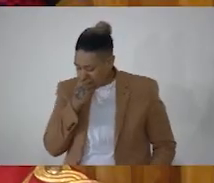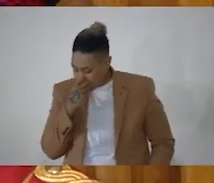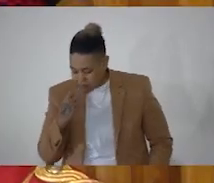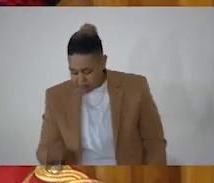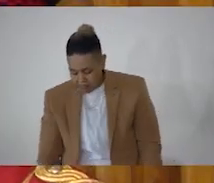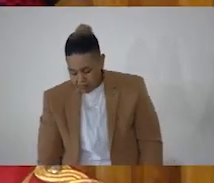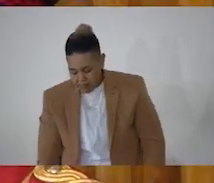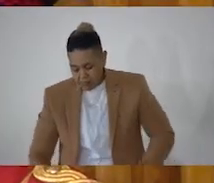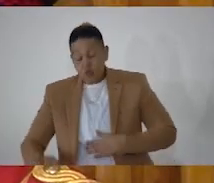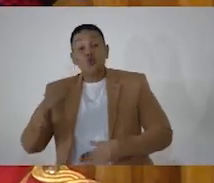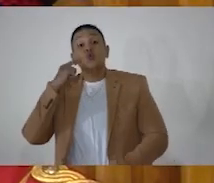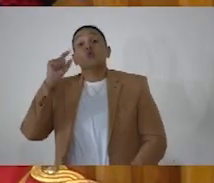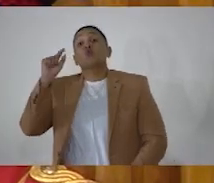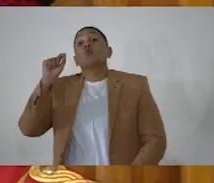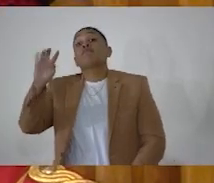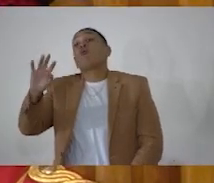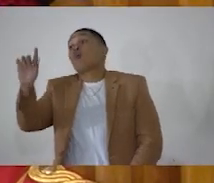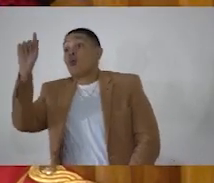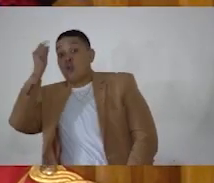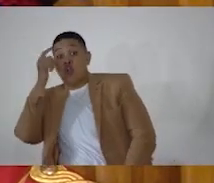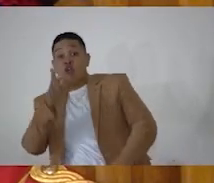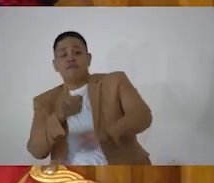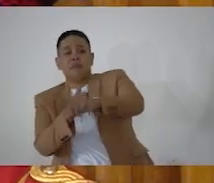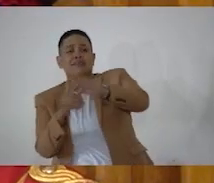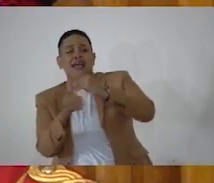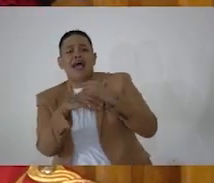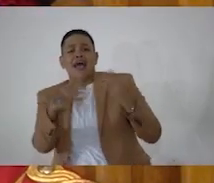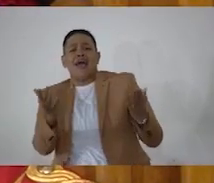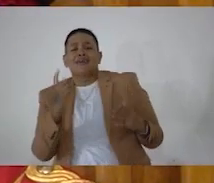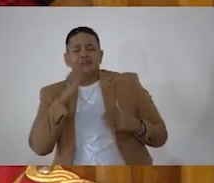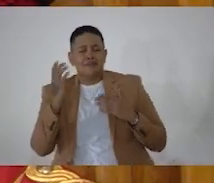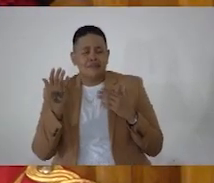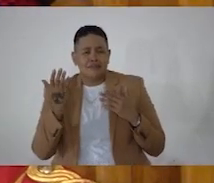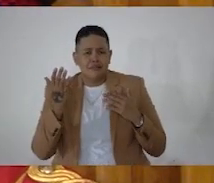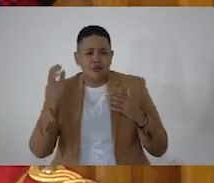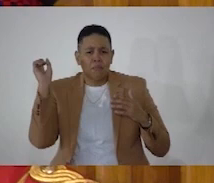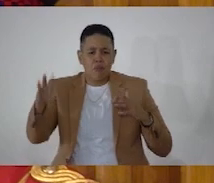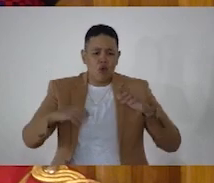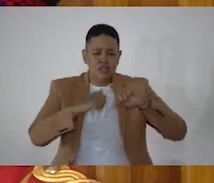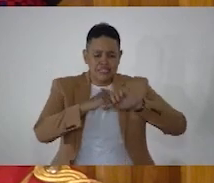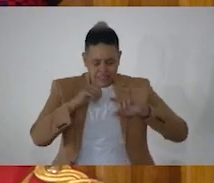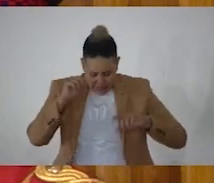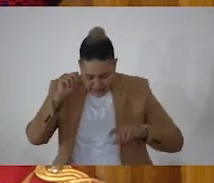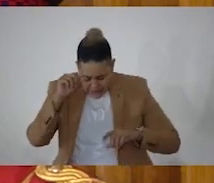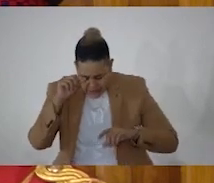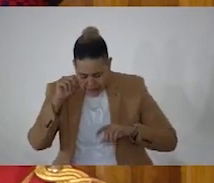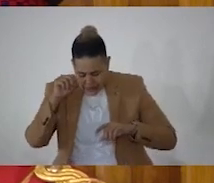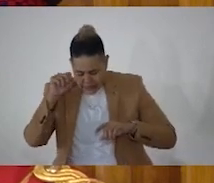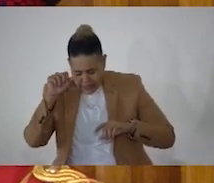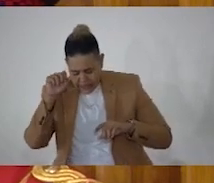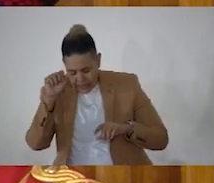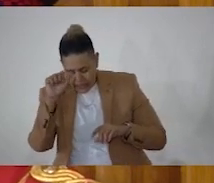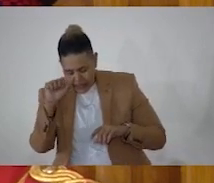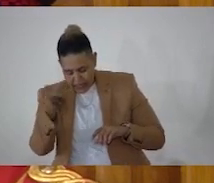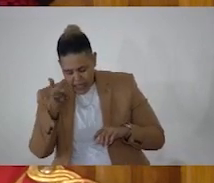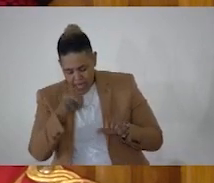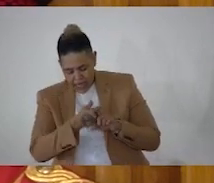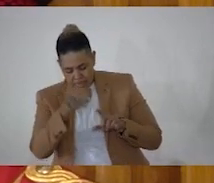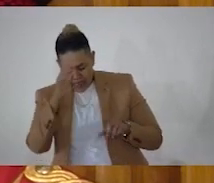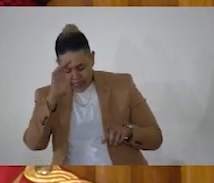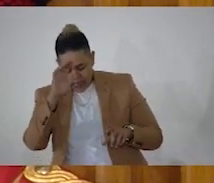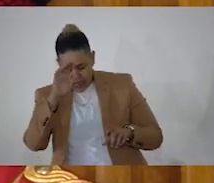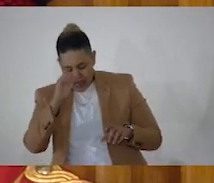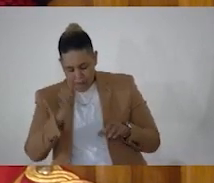In June 2024, the government will host the 10th Biennial Jamaica Diaspora